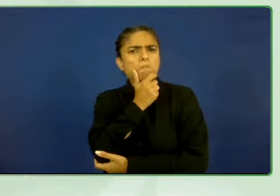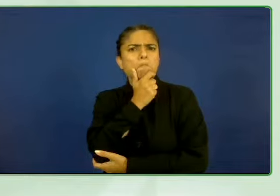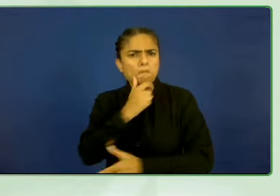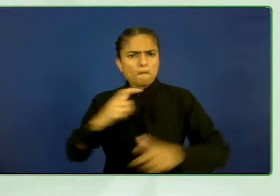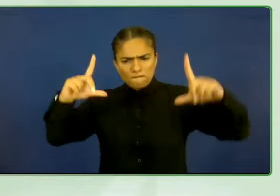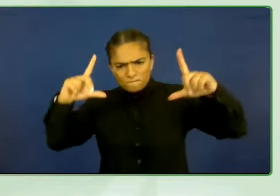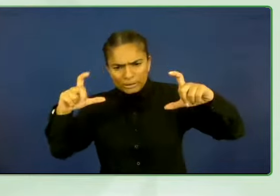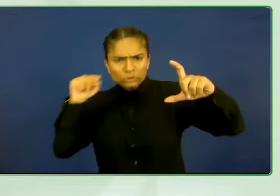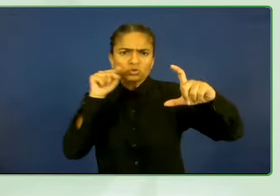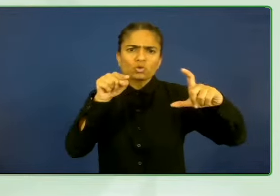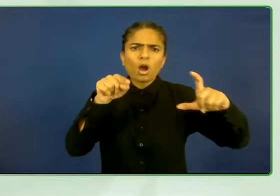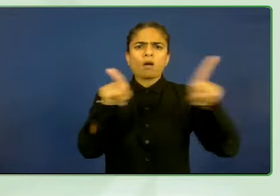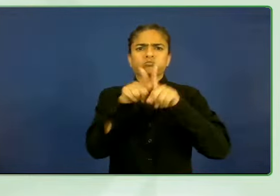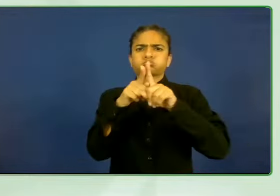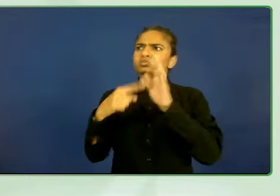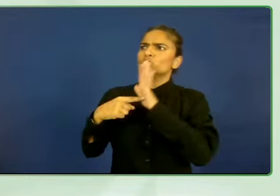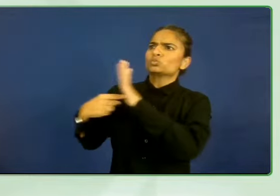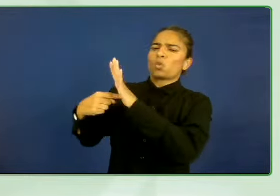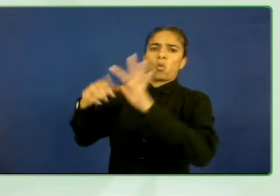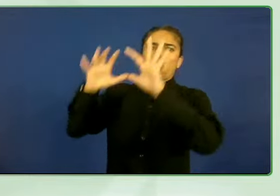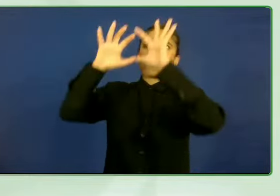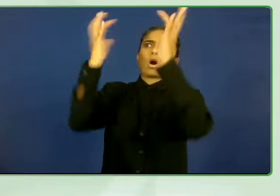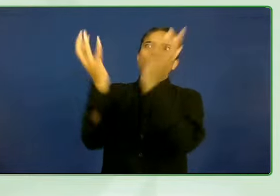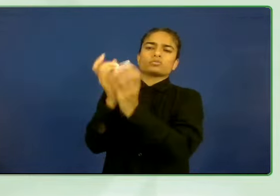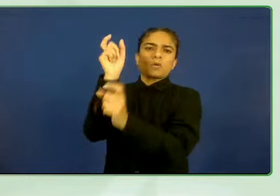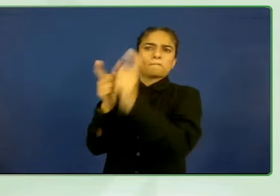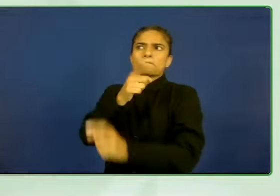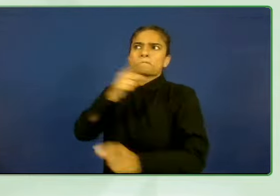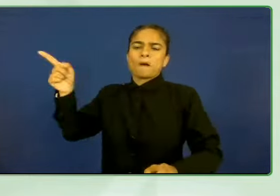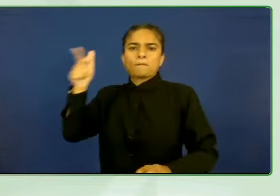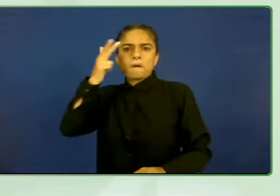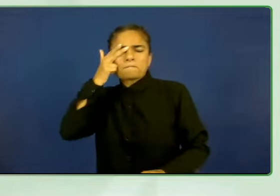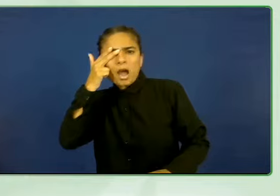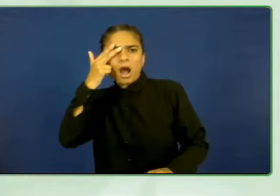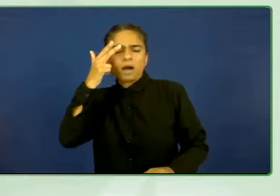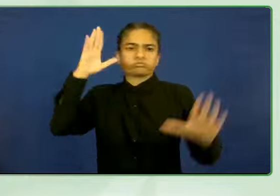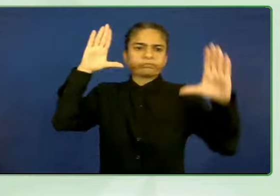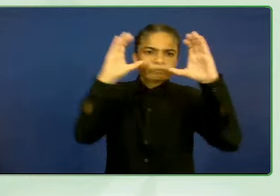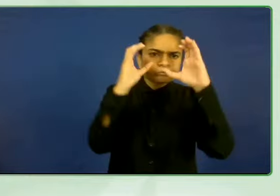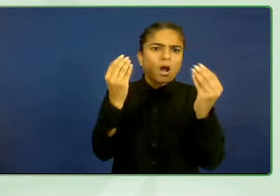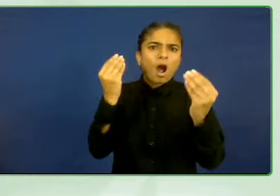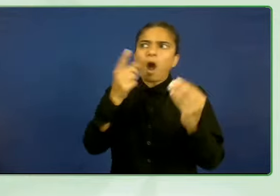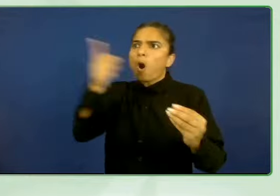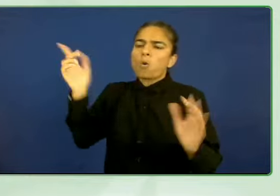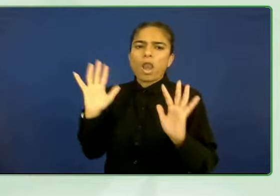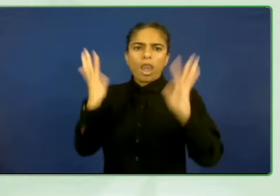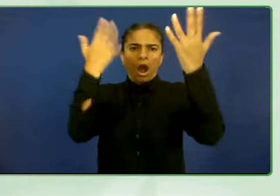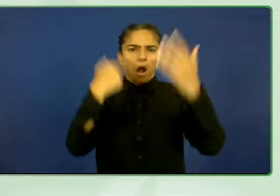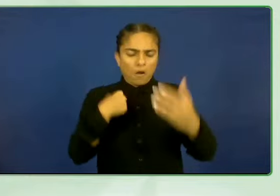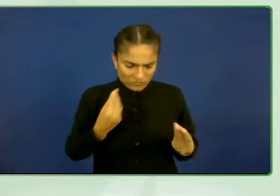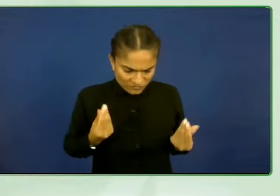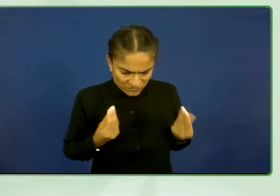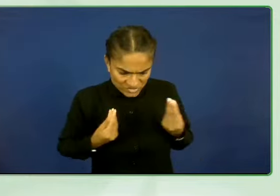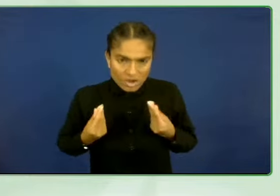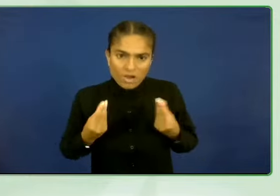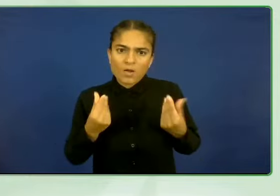people. And it was a special moment at the exhibitions when we